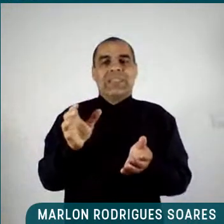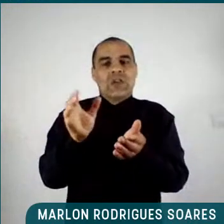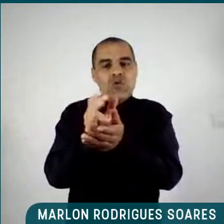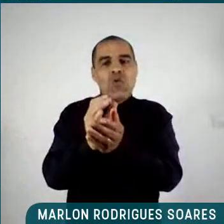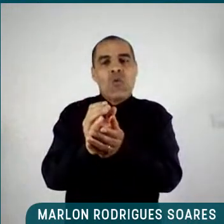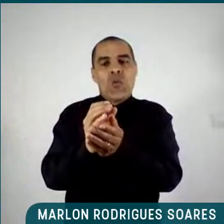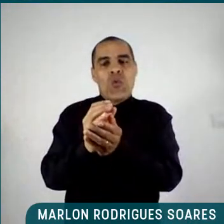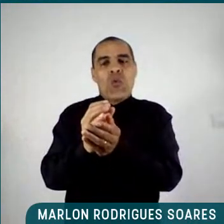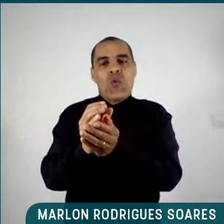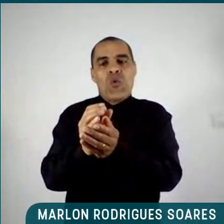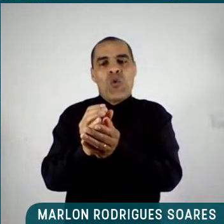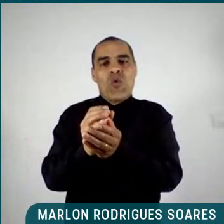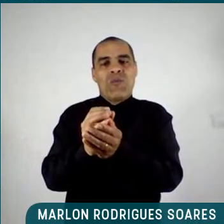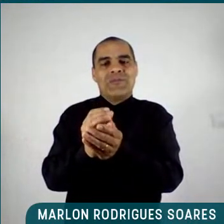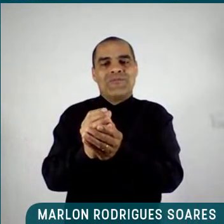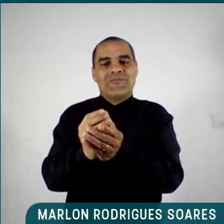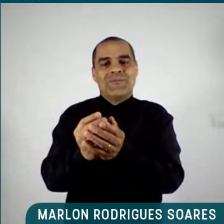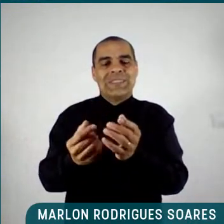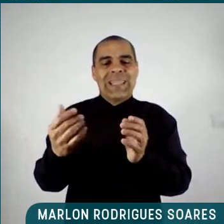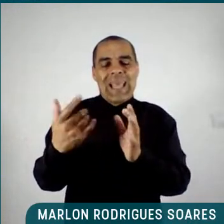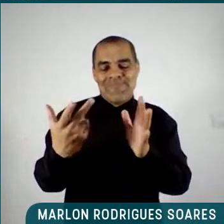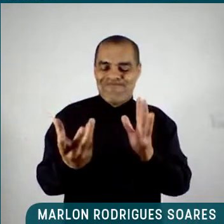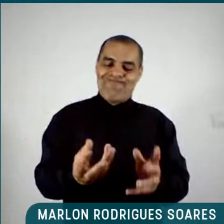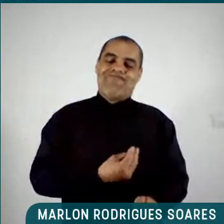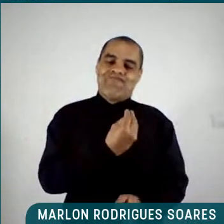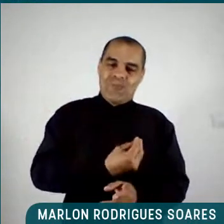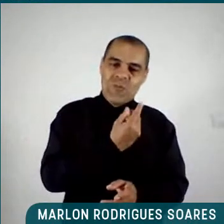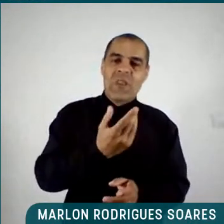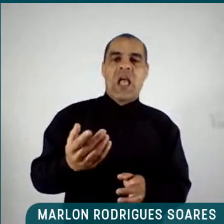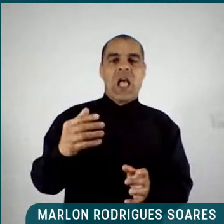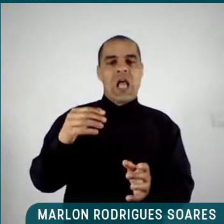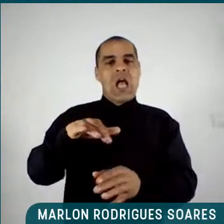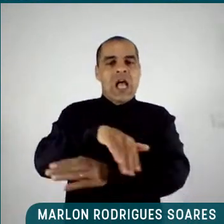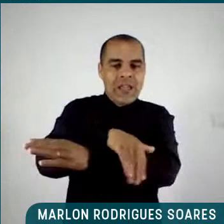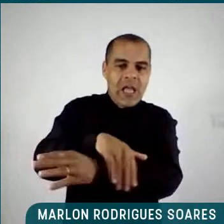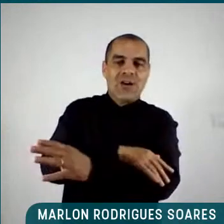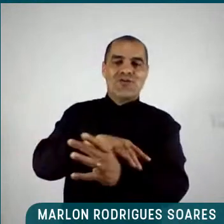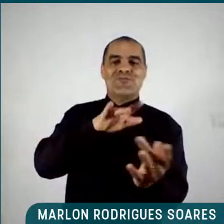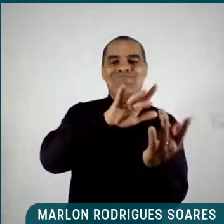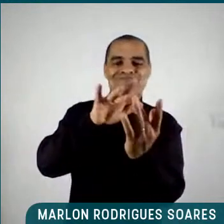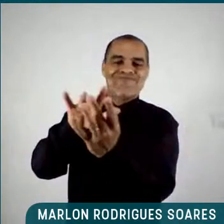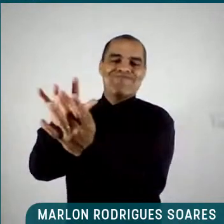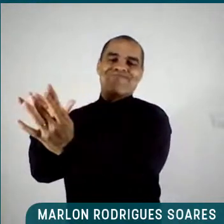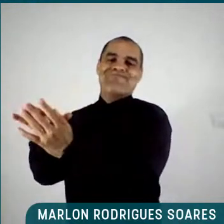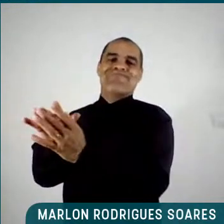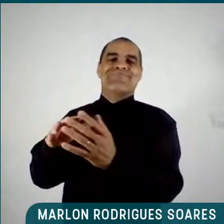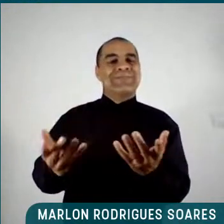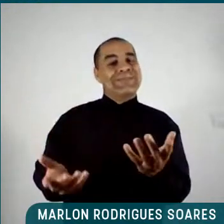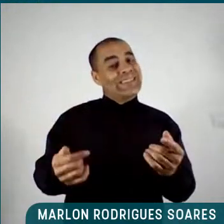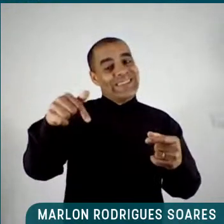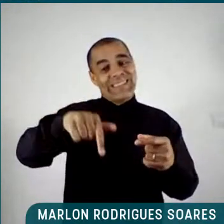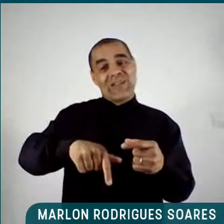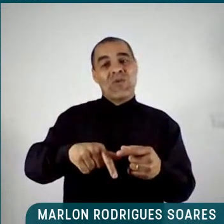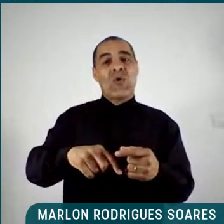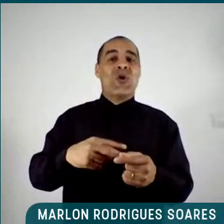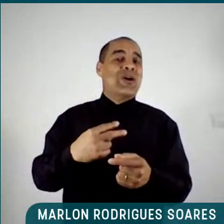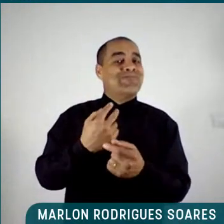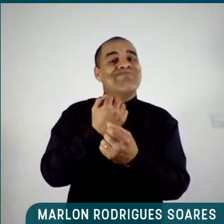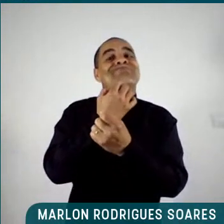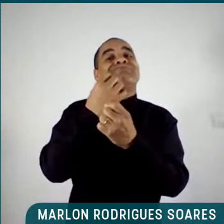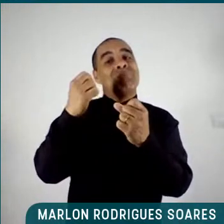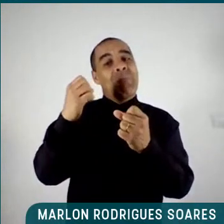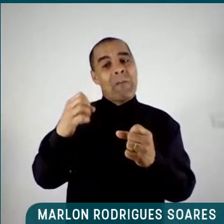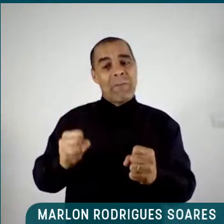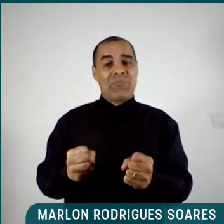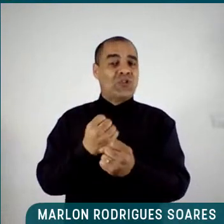so these women were counting collective support, they were counting being able to be in the streets to meet the